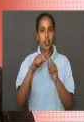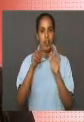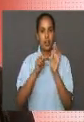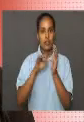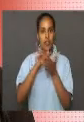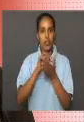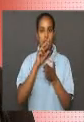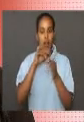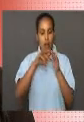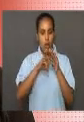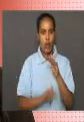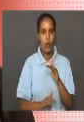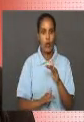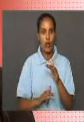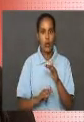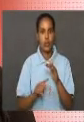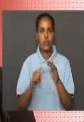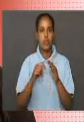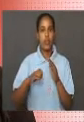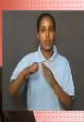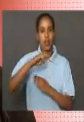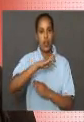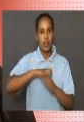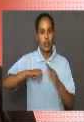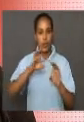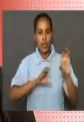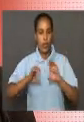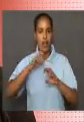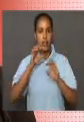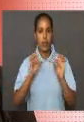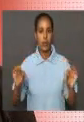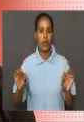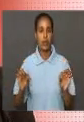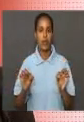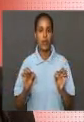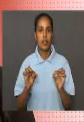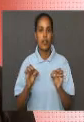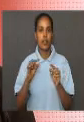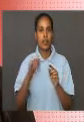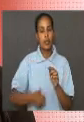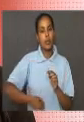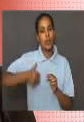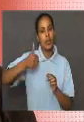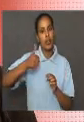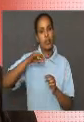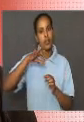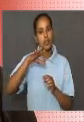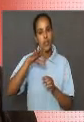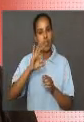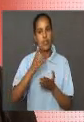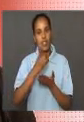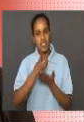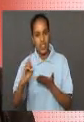that are lower in the electrochemical series will typically get